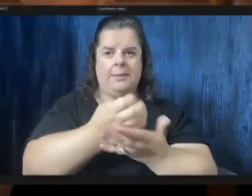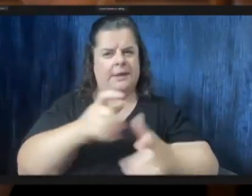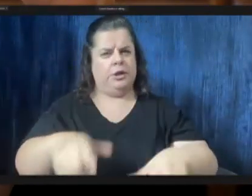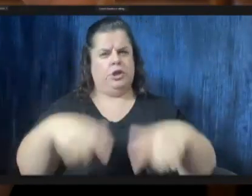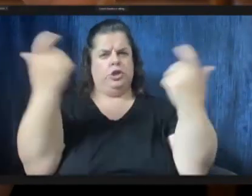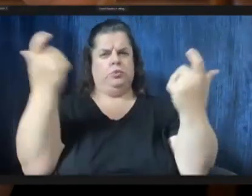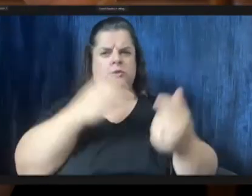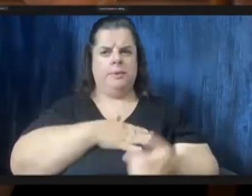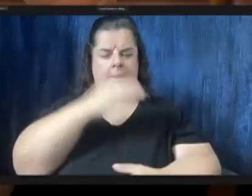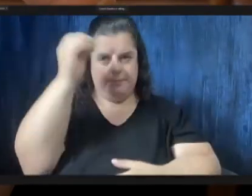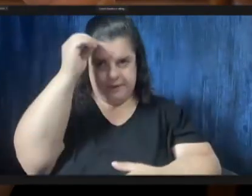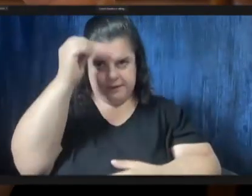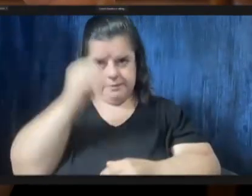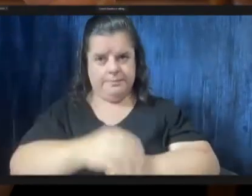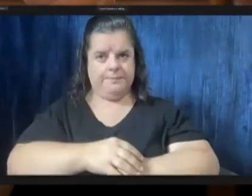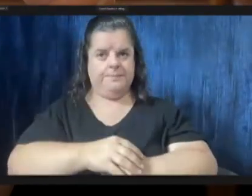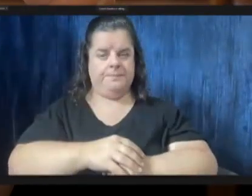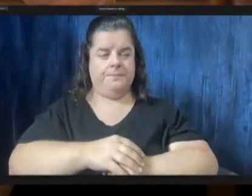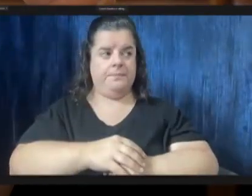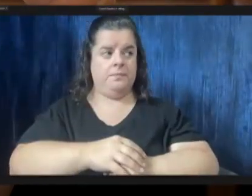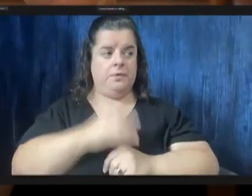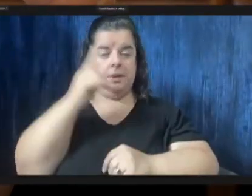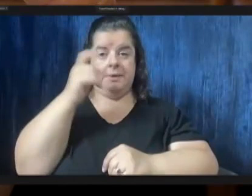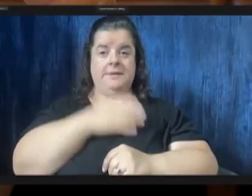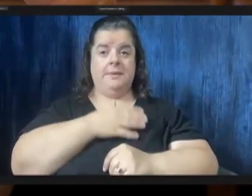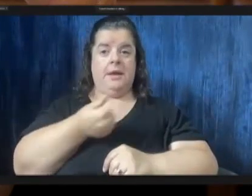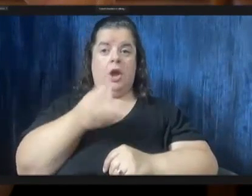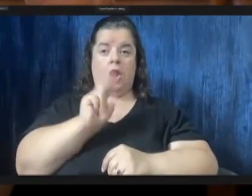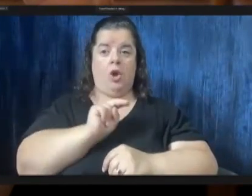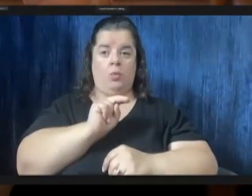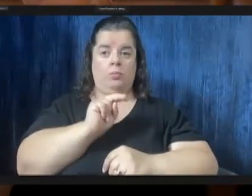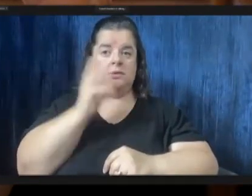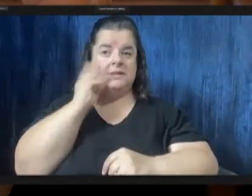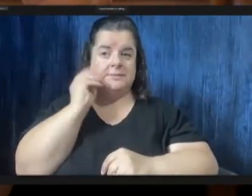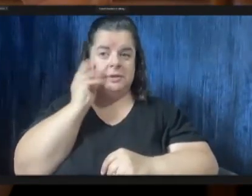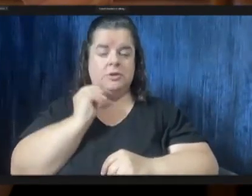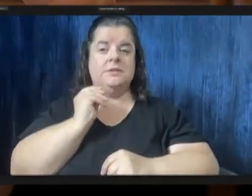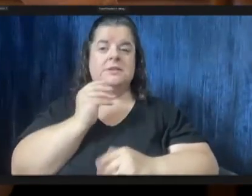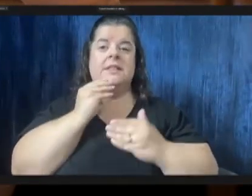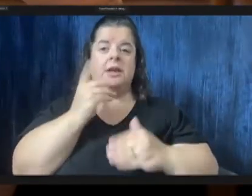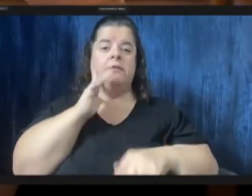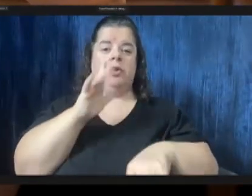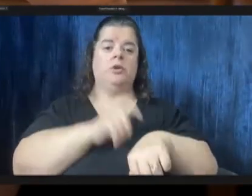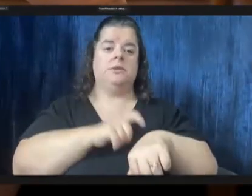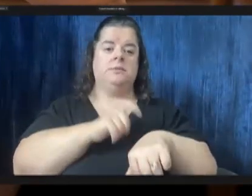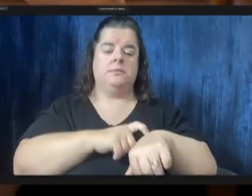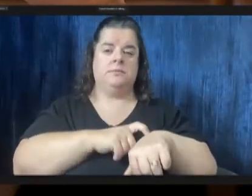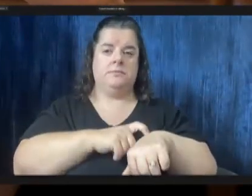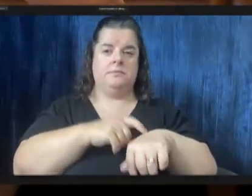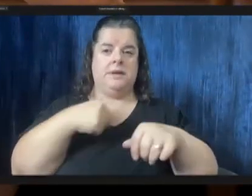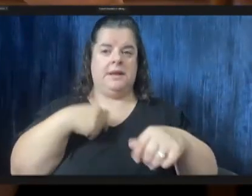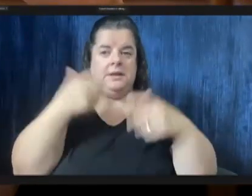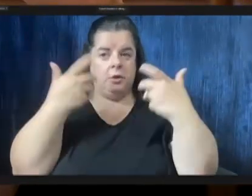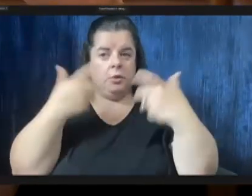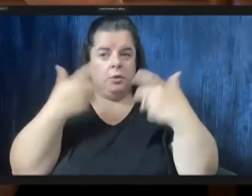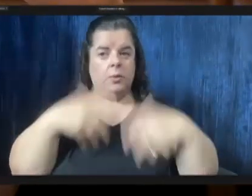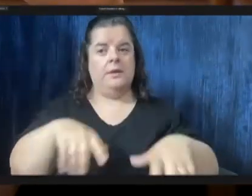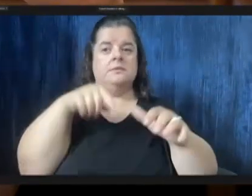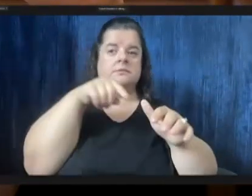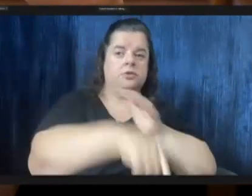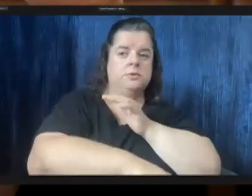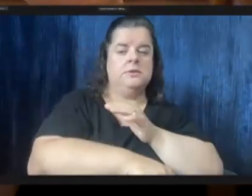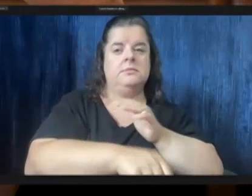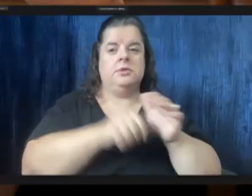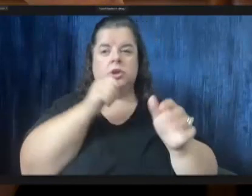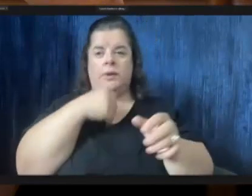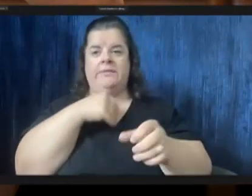opinion, because of my own personal experiences. So thank you for your time. I don't want to get into too much because I don't have enough time to